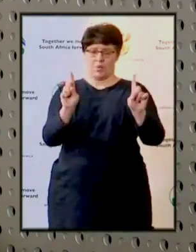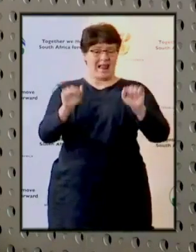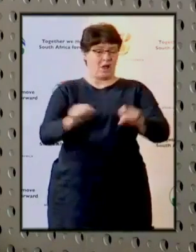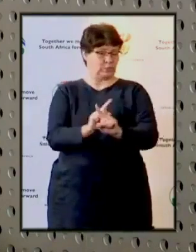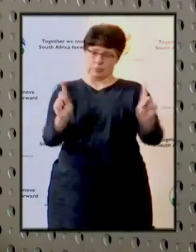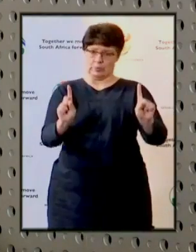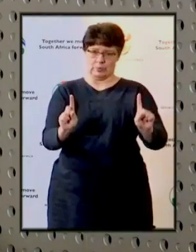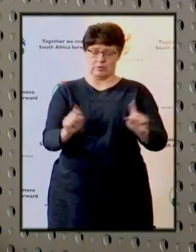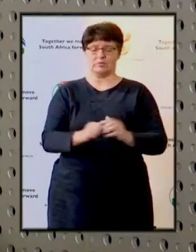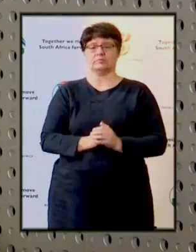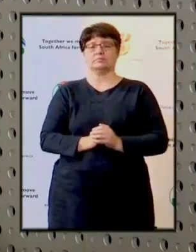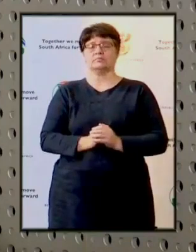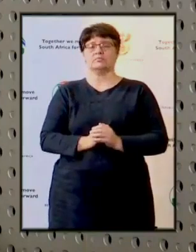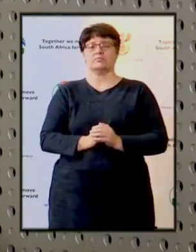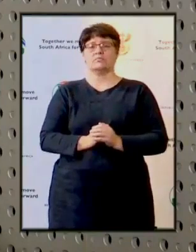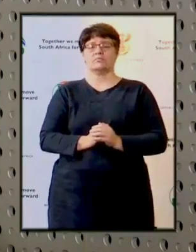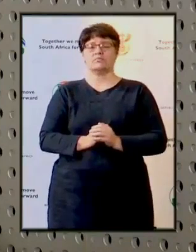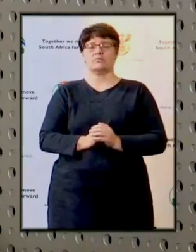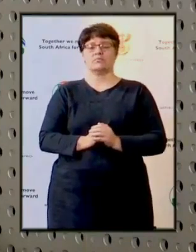people should not be